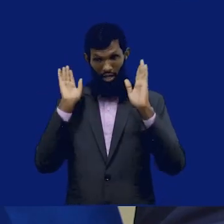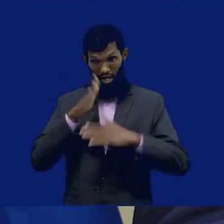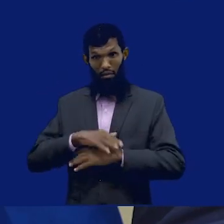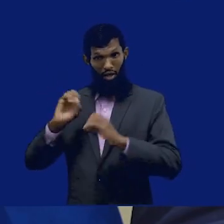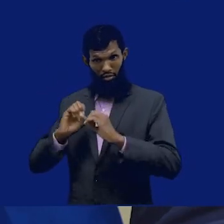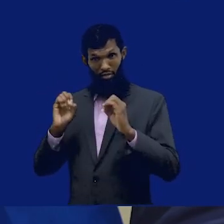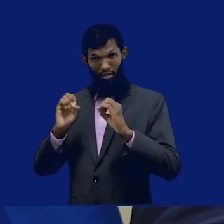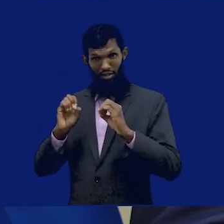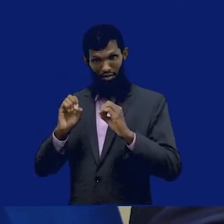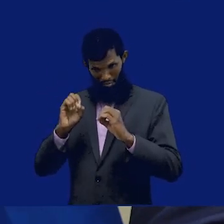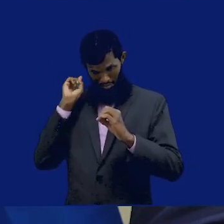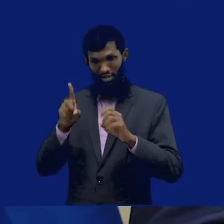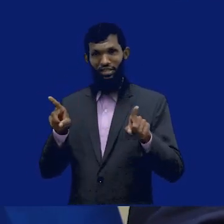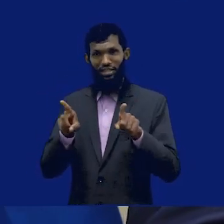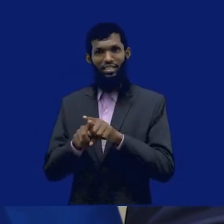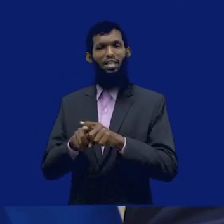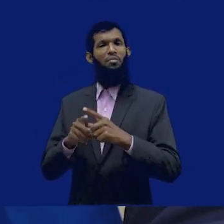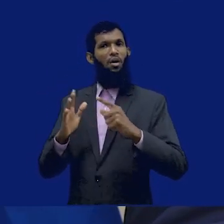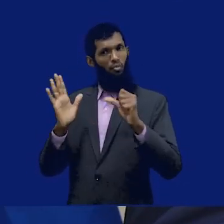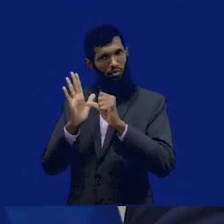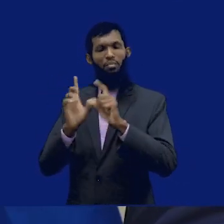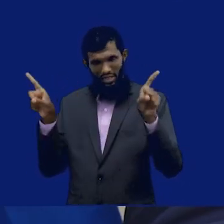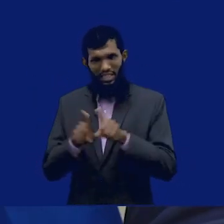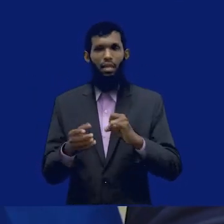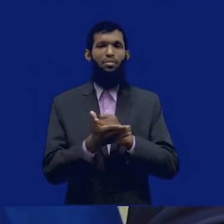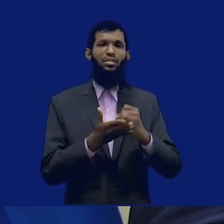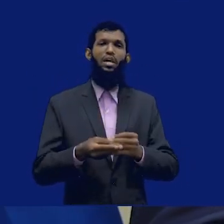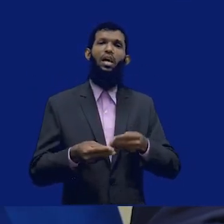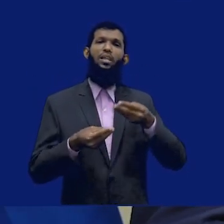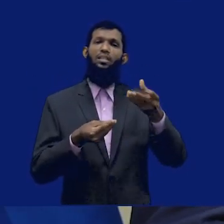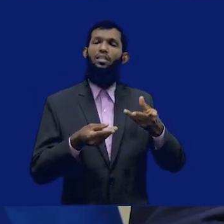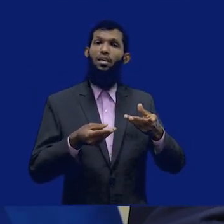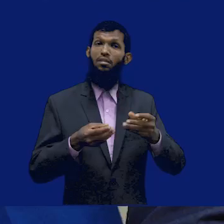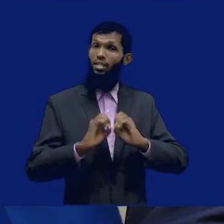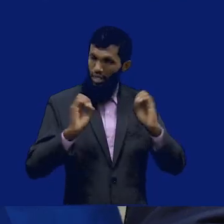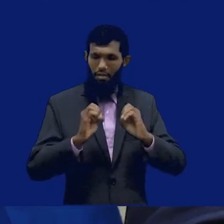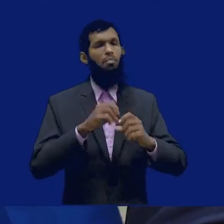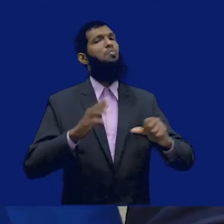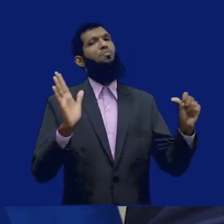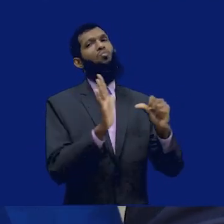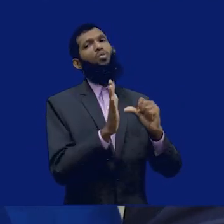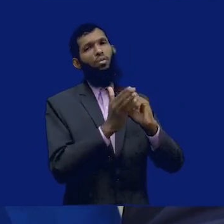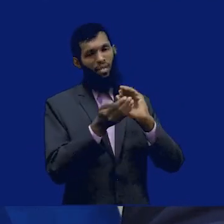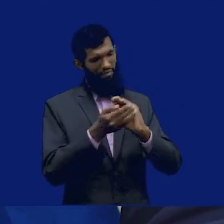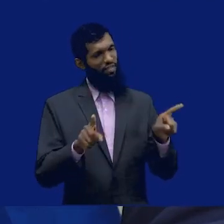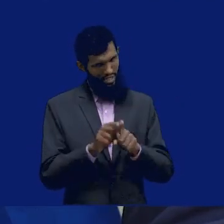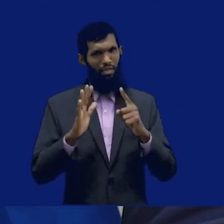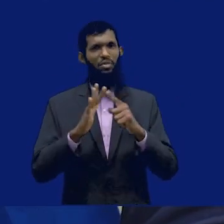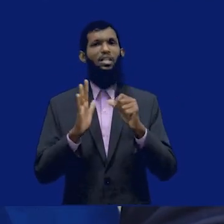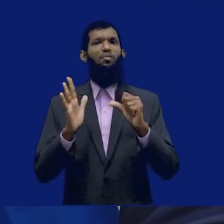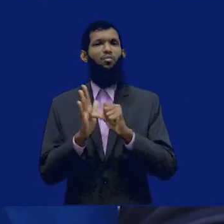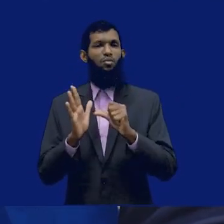who differentiate between the prayer, the salah, and the zakat, giving